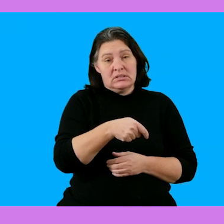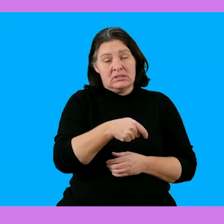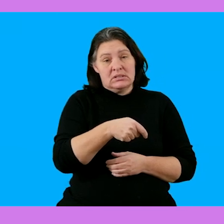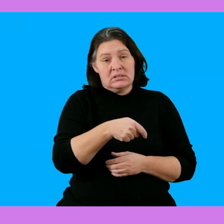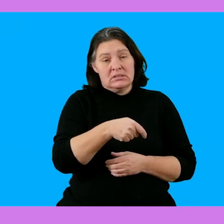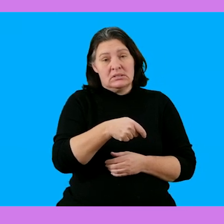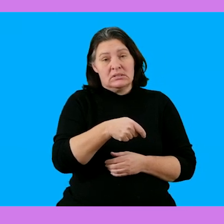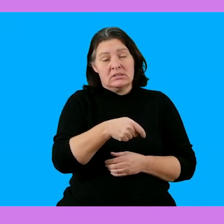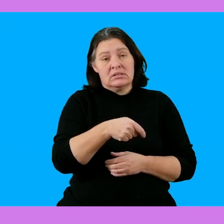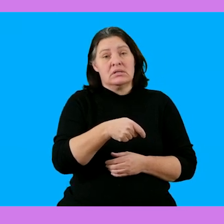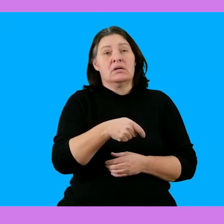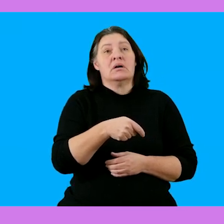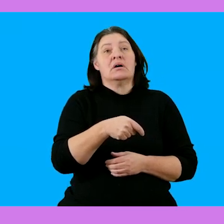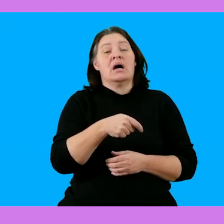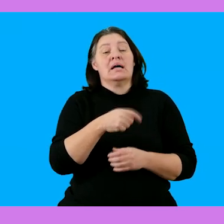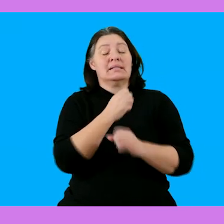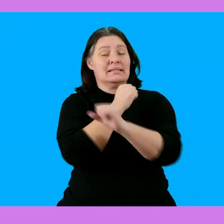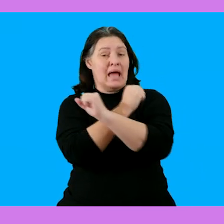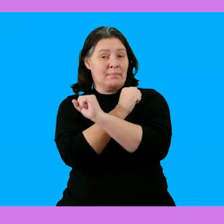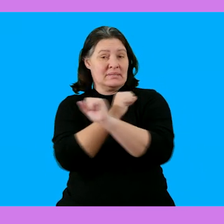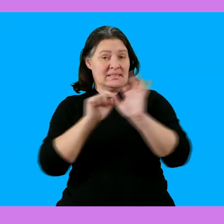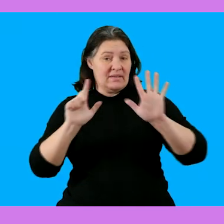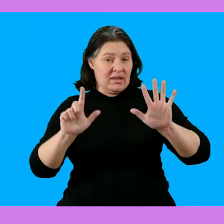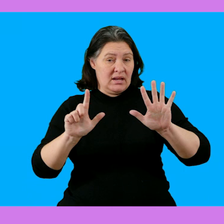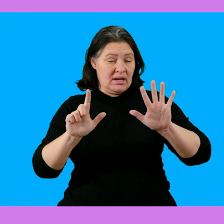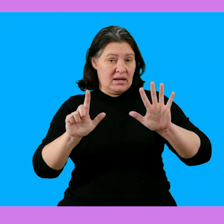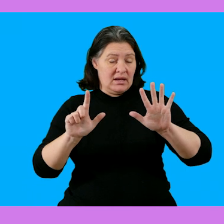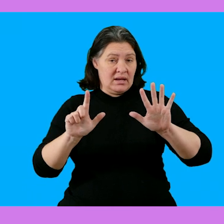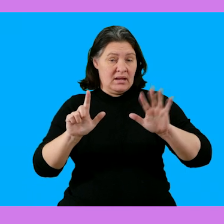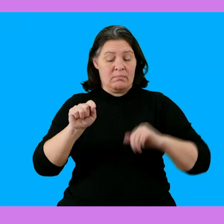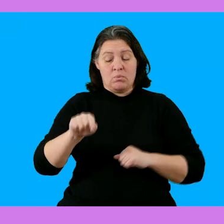rand multiplied by your